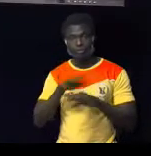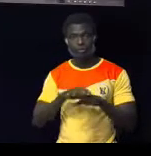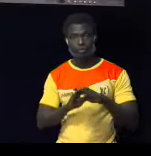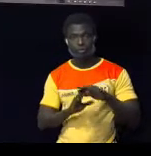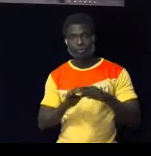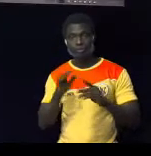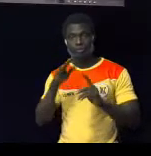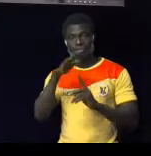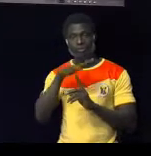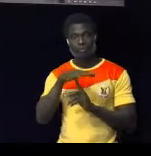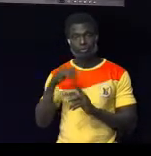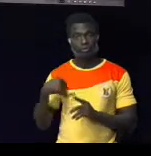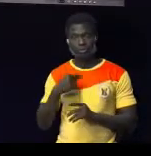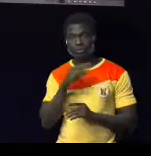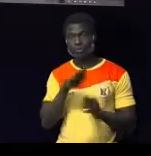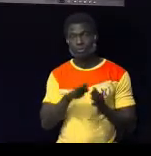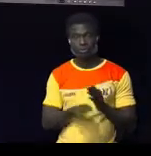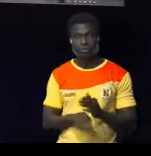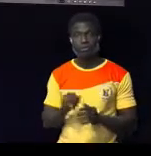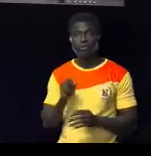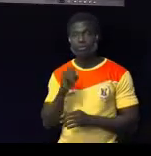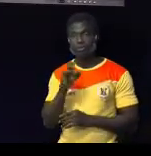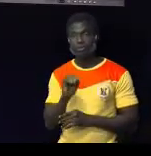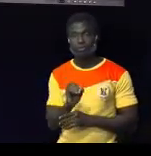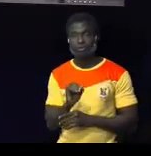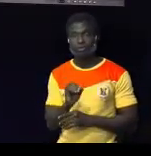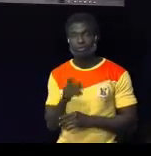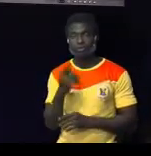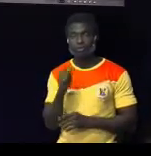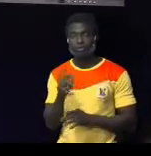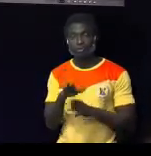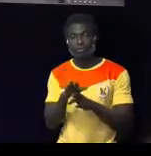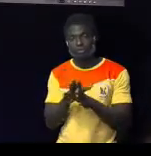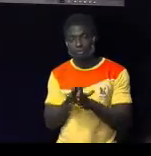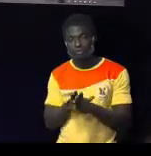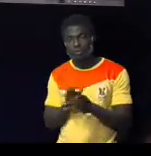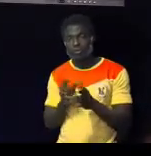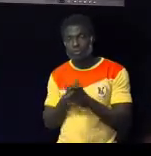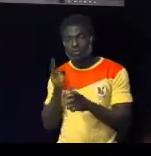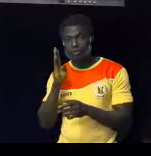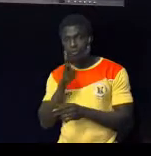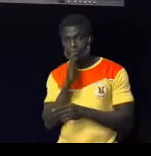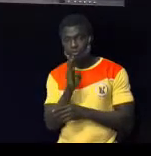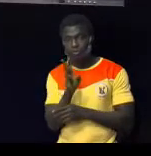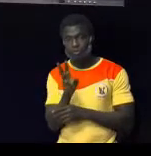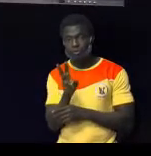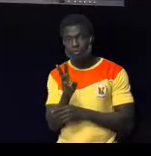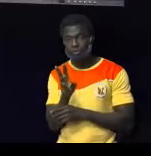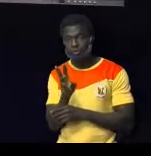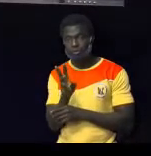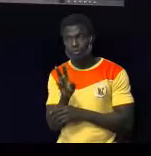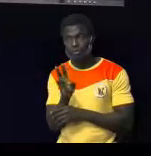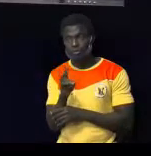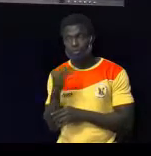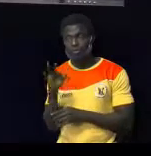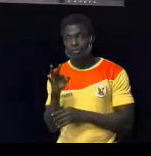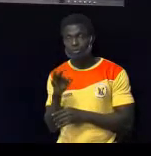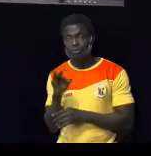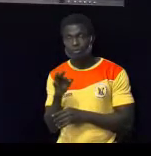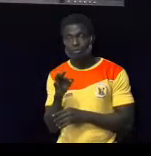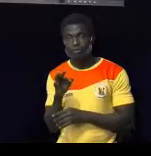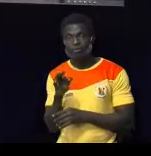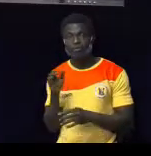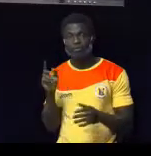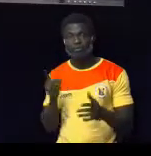we're changing this ratio to fraction because we're decreasing. Okay, so the slower speed will be 6/7 of the